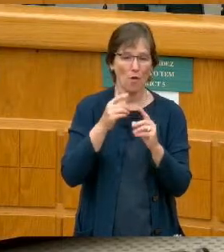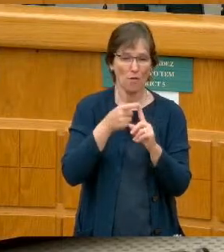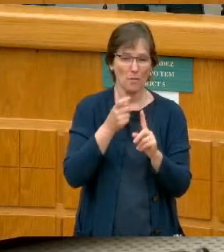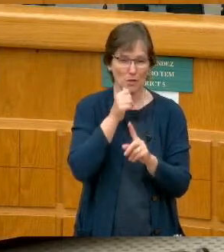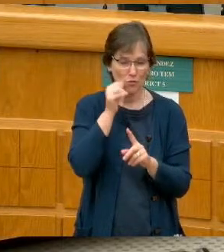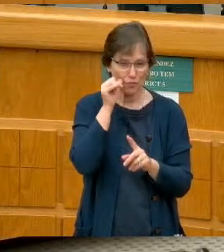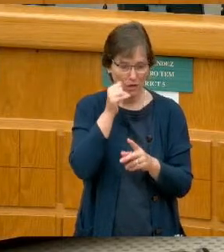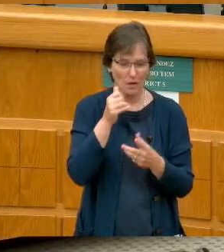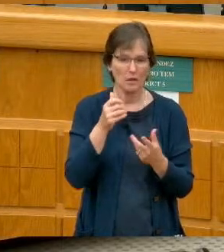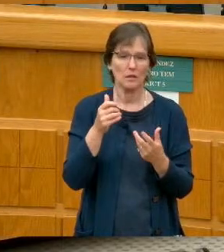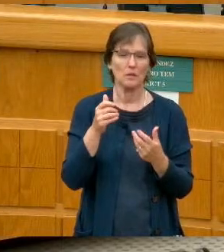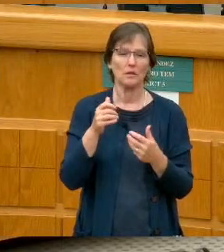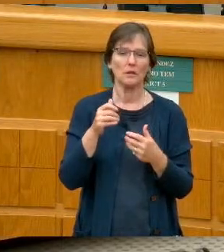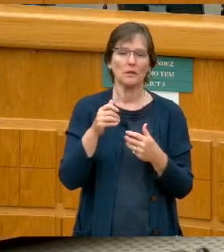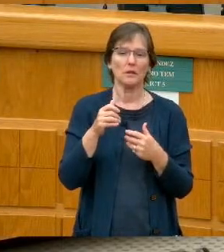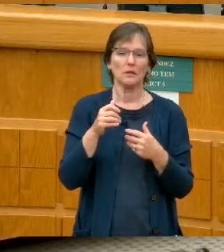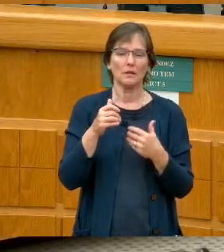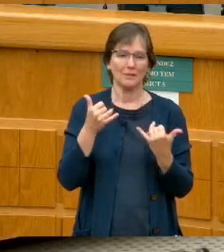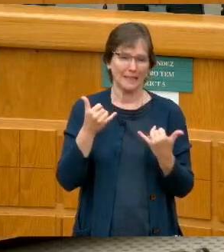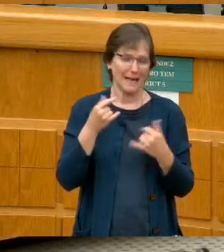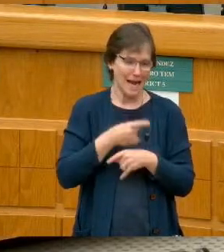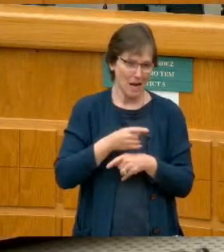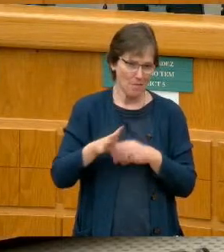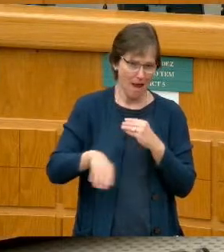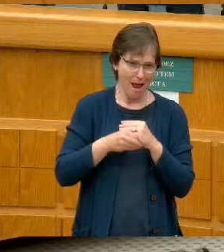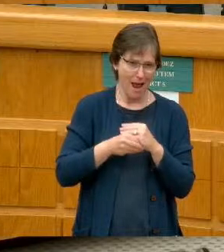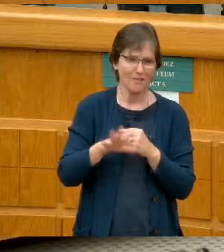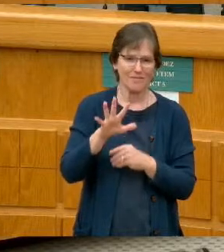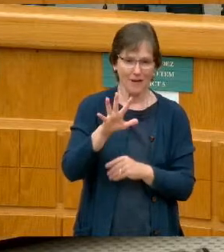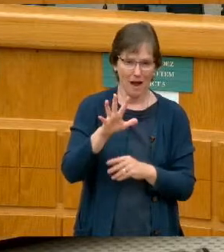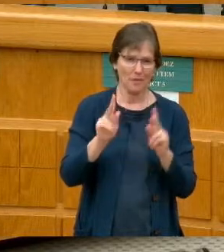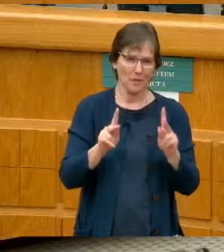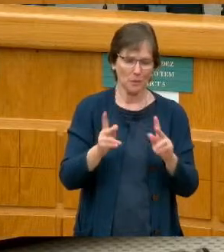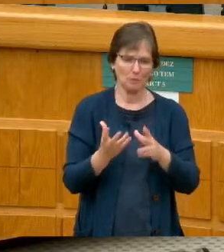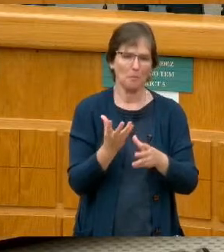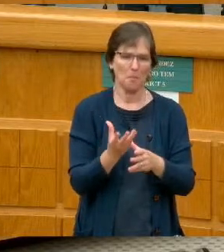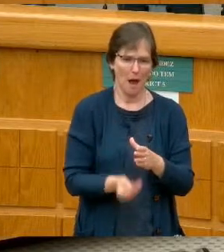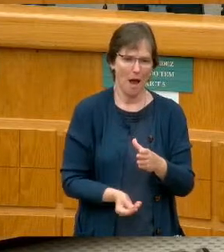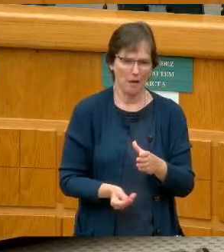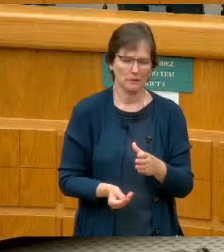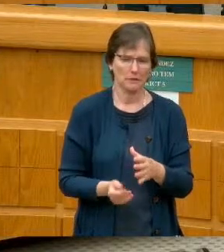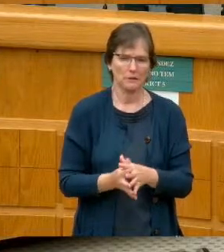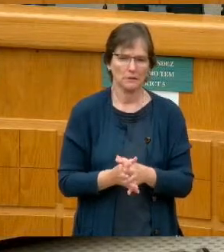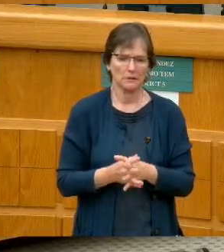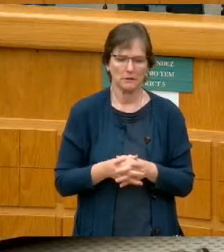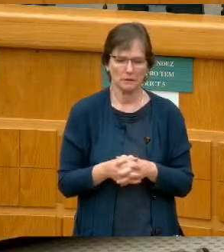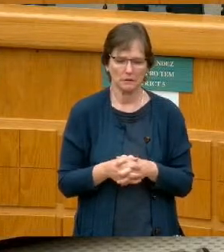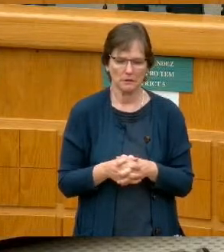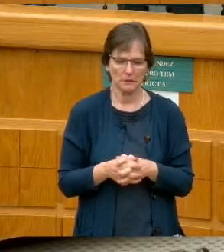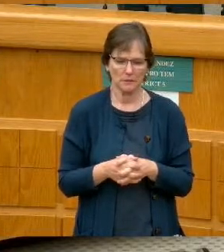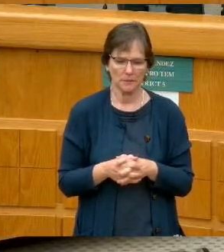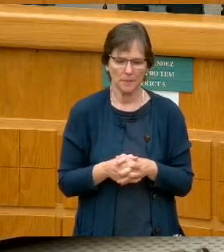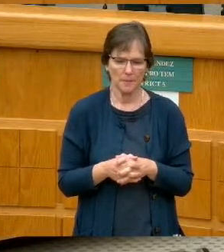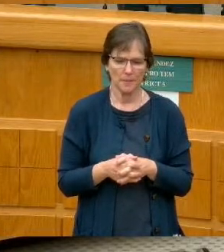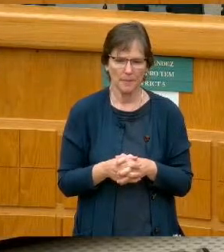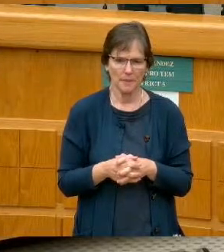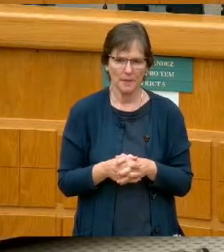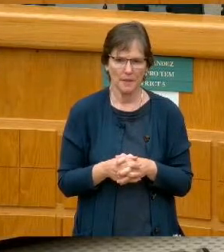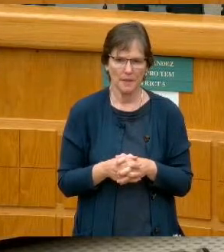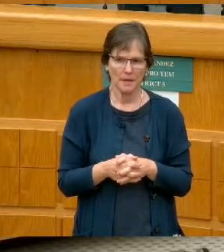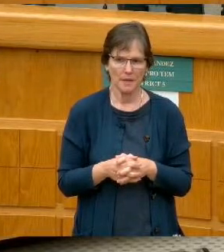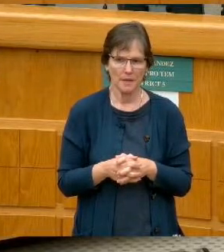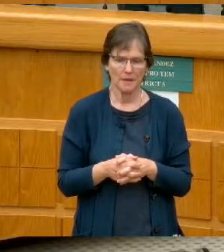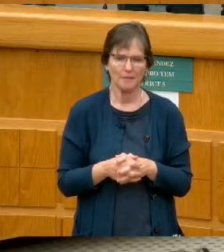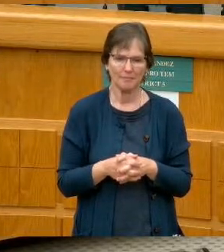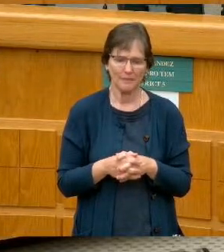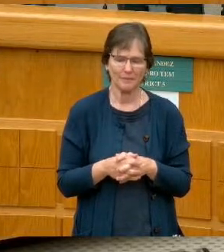people that we reported to have died from COVID-19. Today's 5 additional deaths puts us